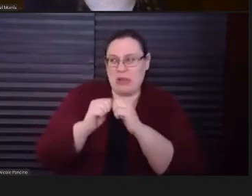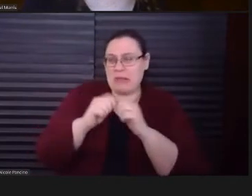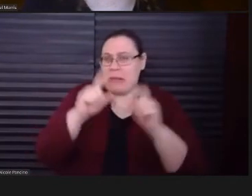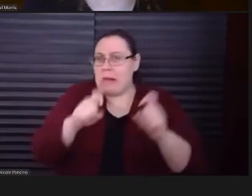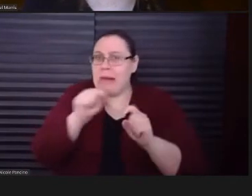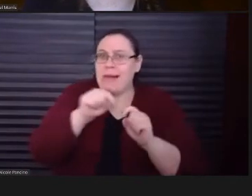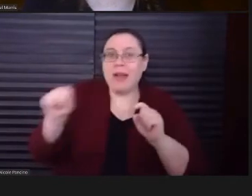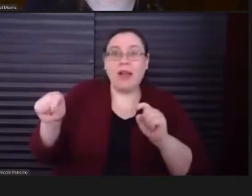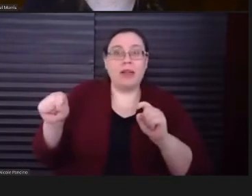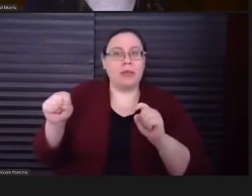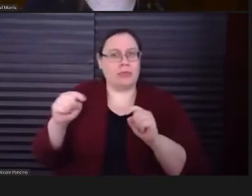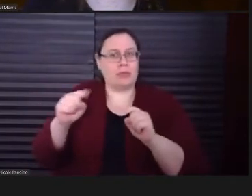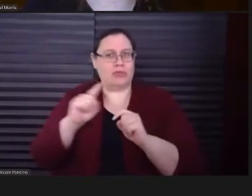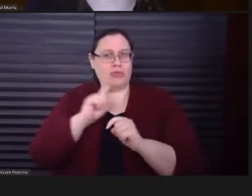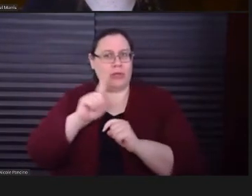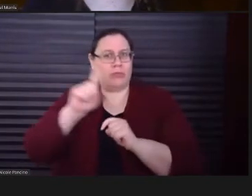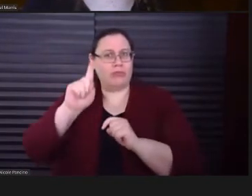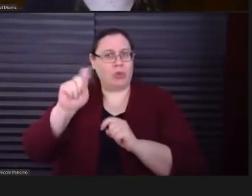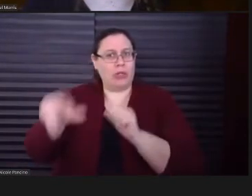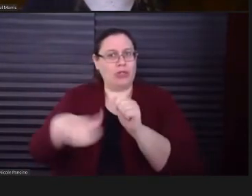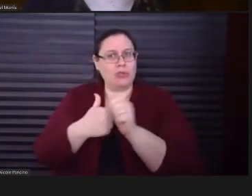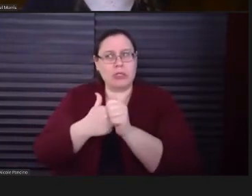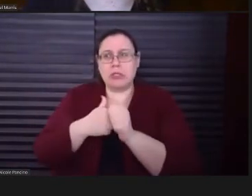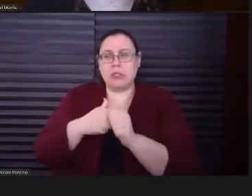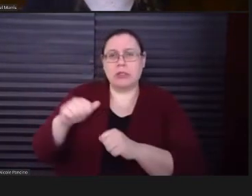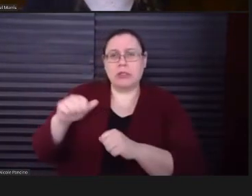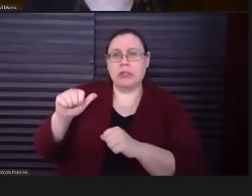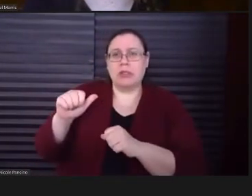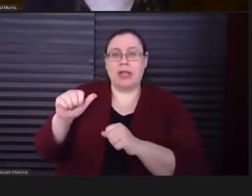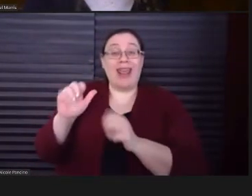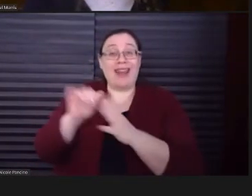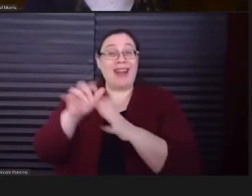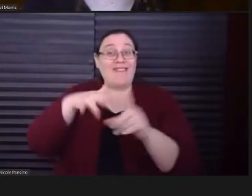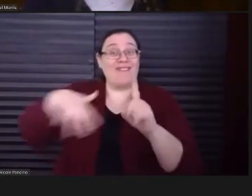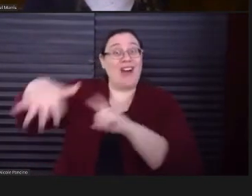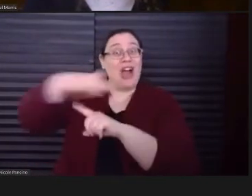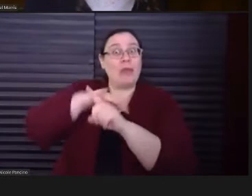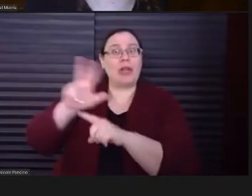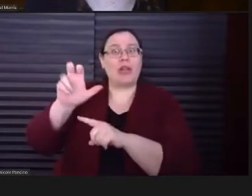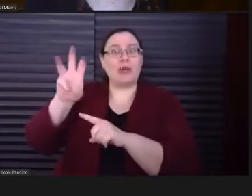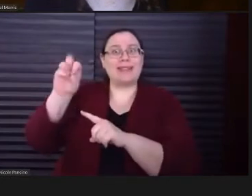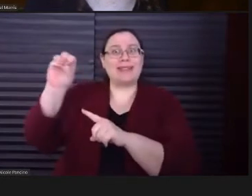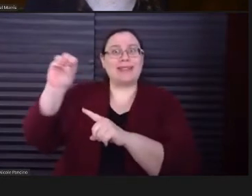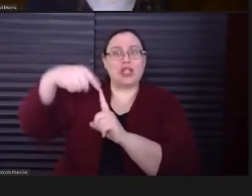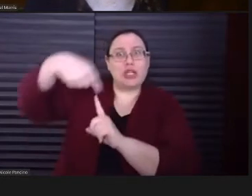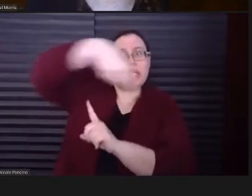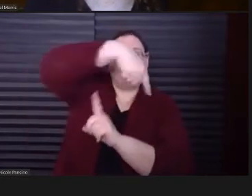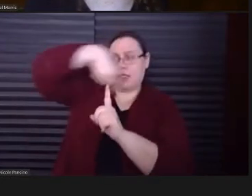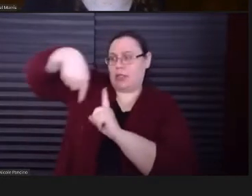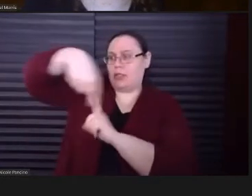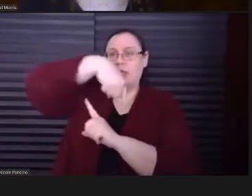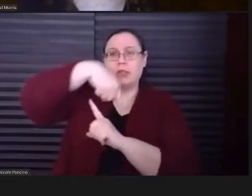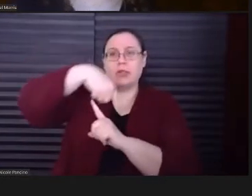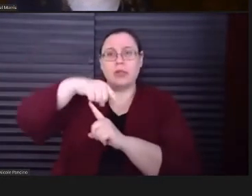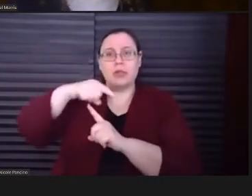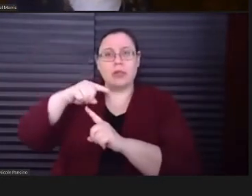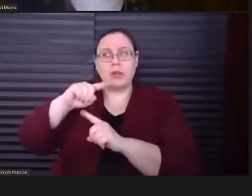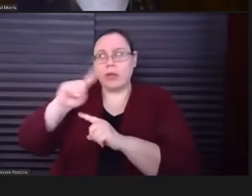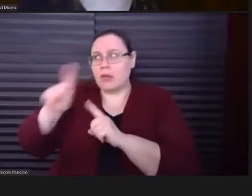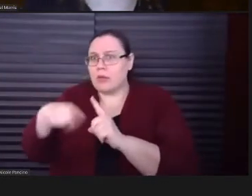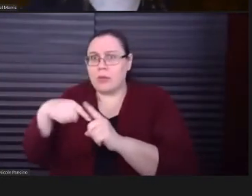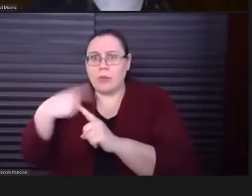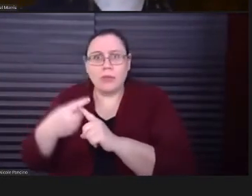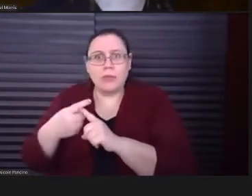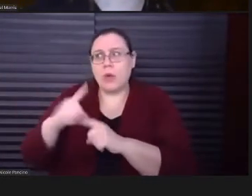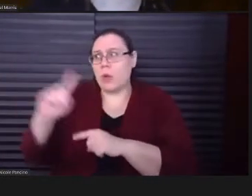question really is, in a 360 virtual environment, where and how should the captions appear if there are multiple